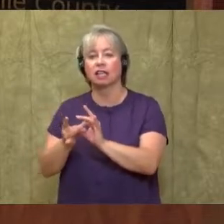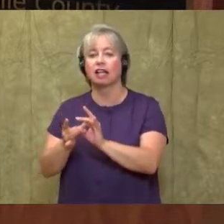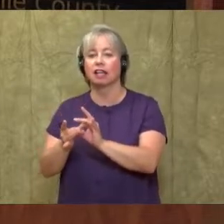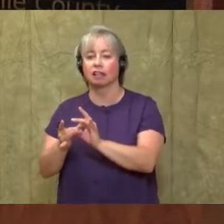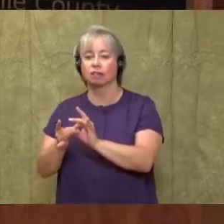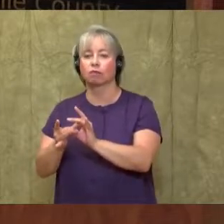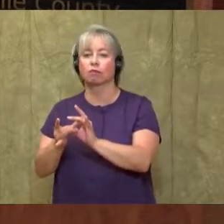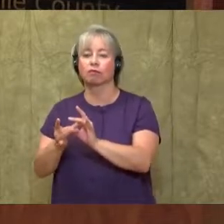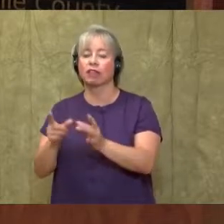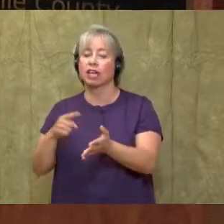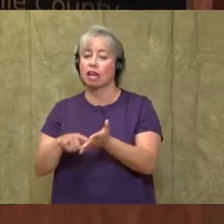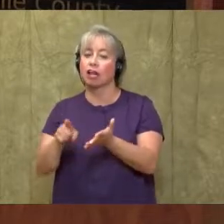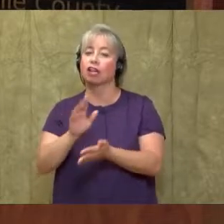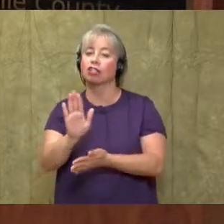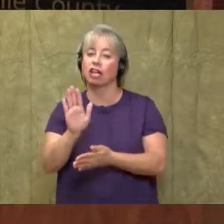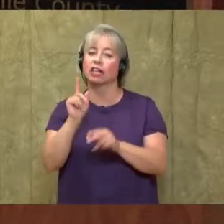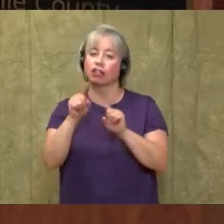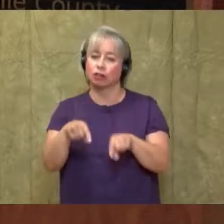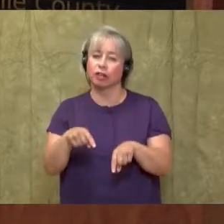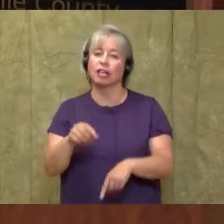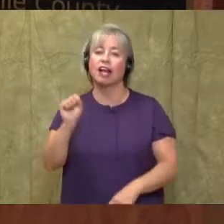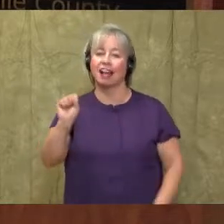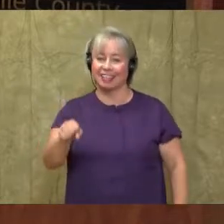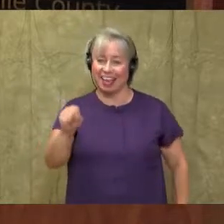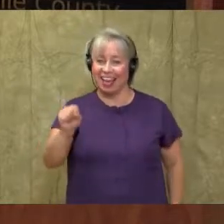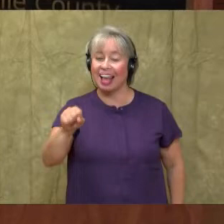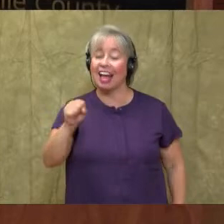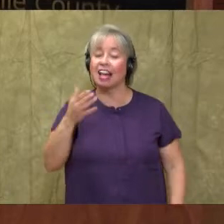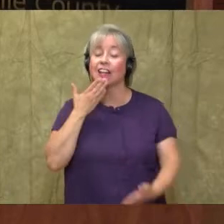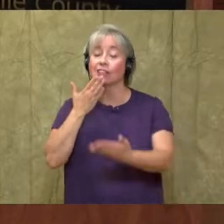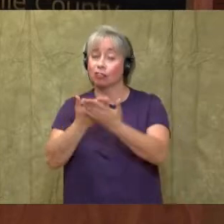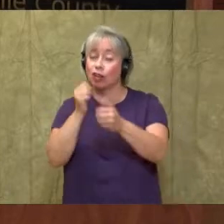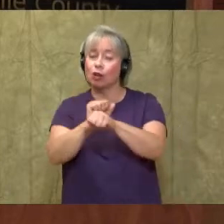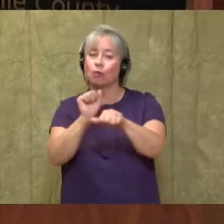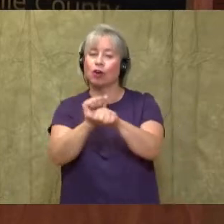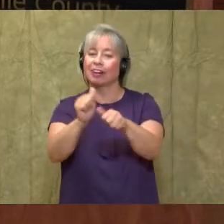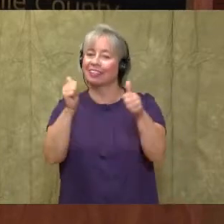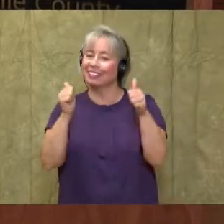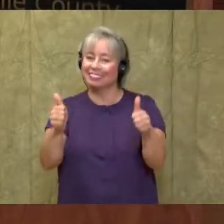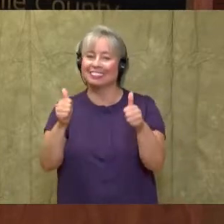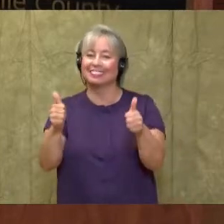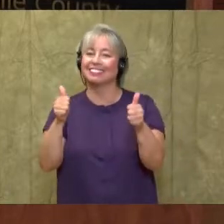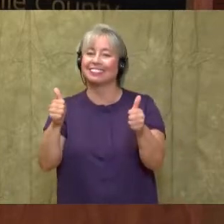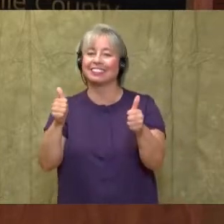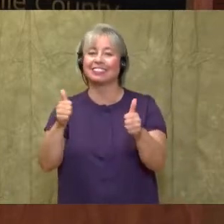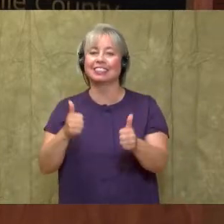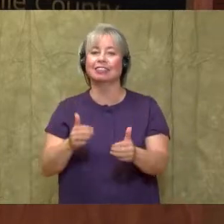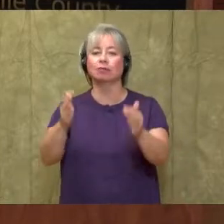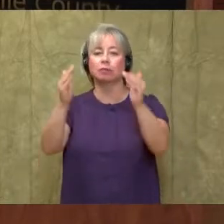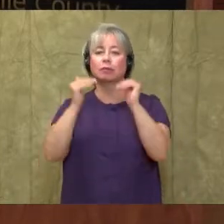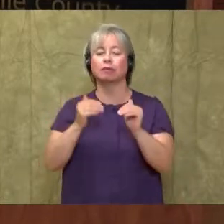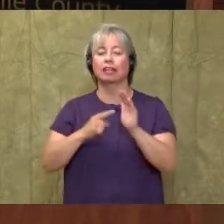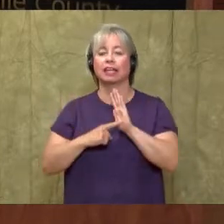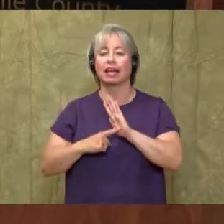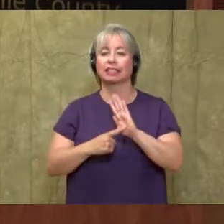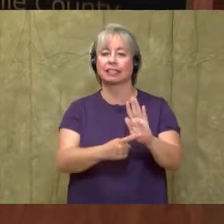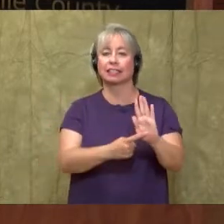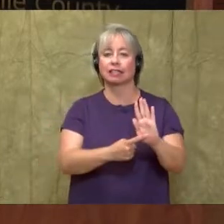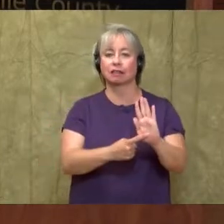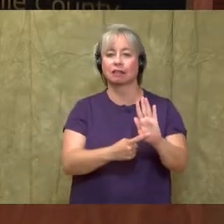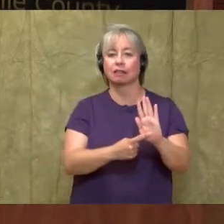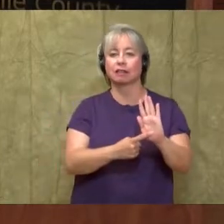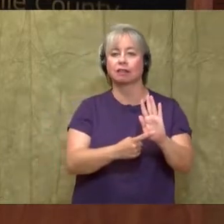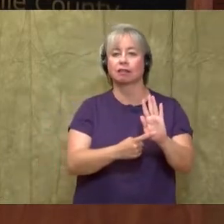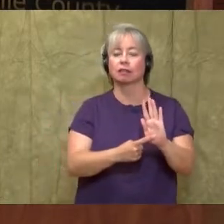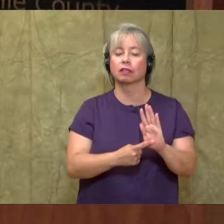Yes, 8.06 blocks. Good job. Let's move on to our next example. This is the one that